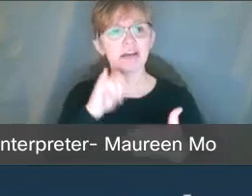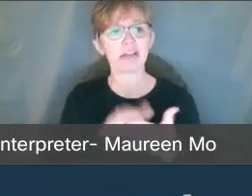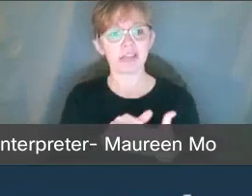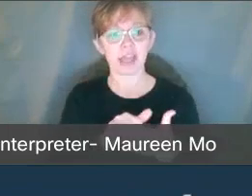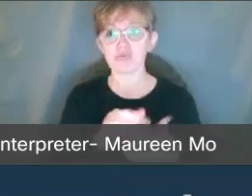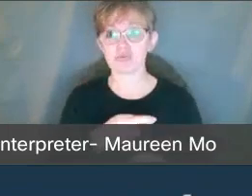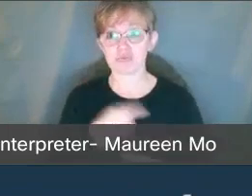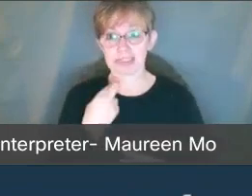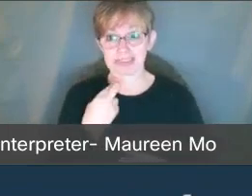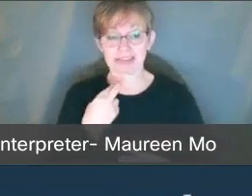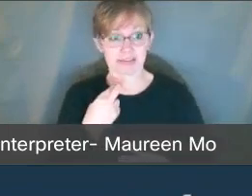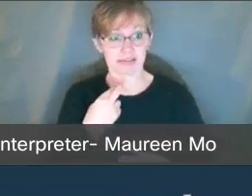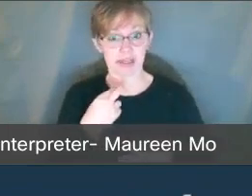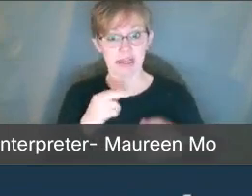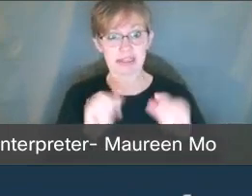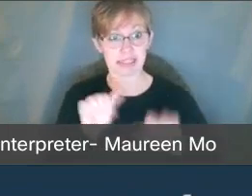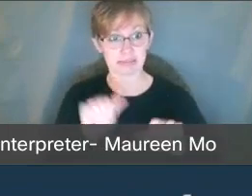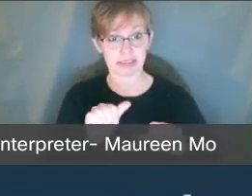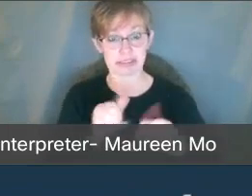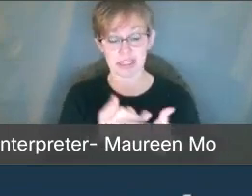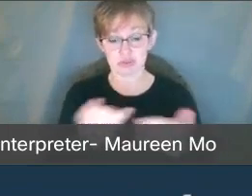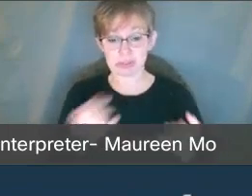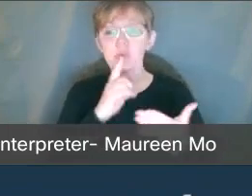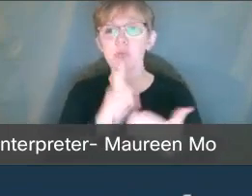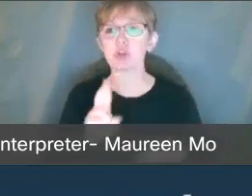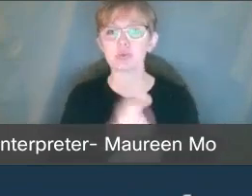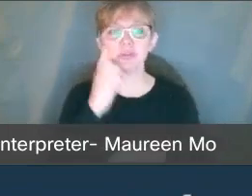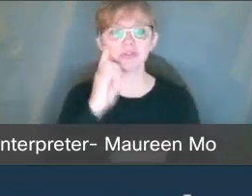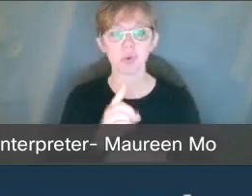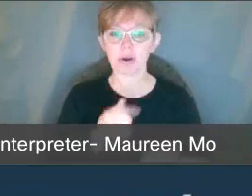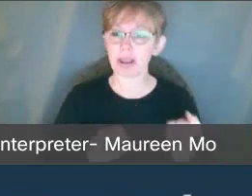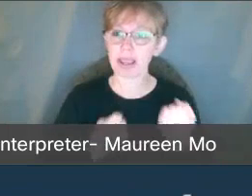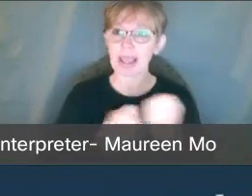actually developed to address the limitations of unaided human judgment.